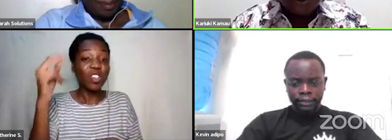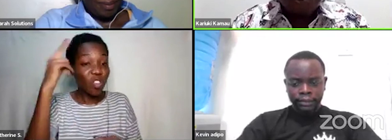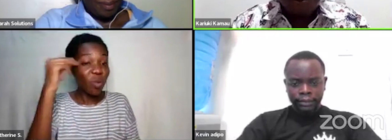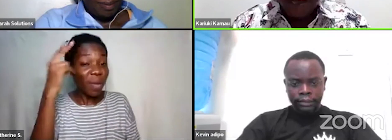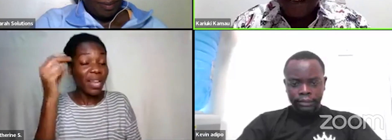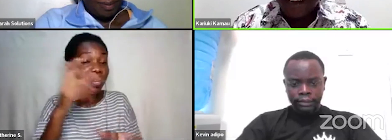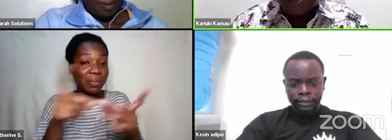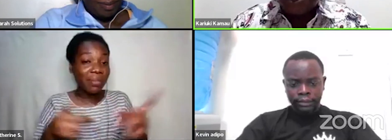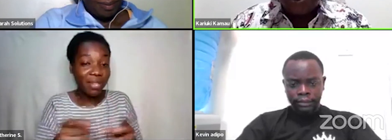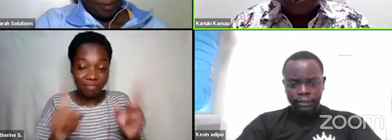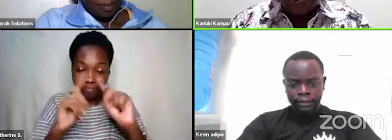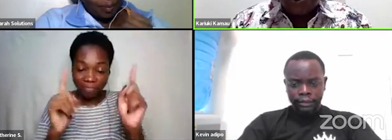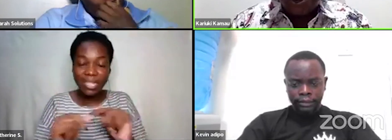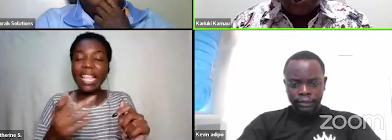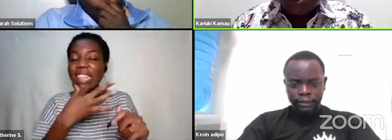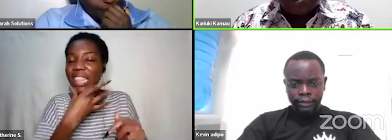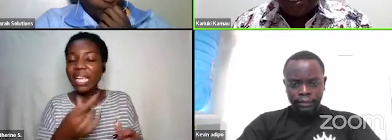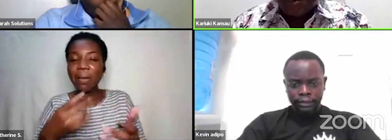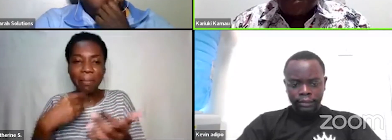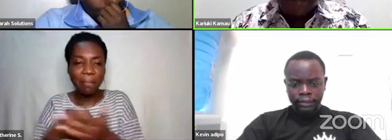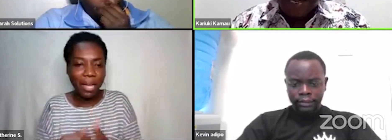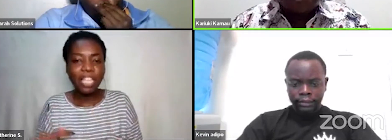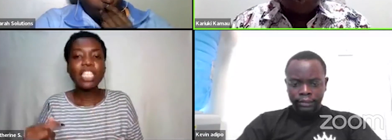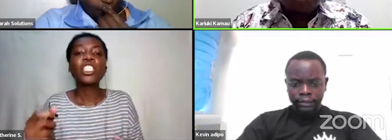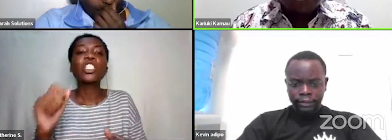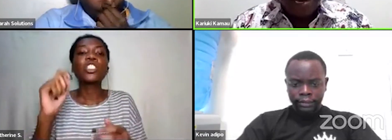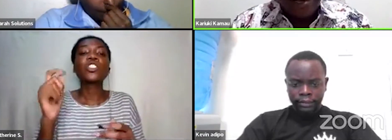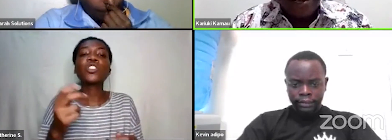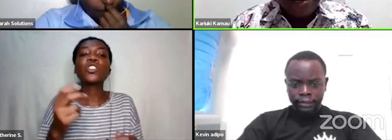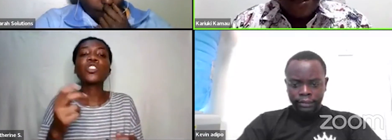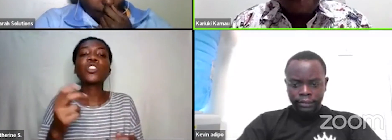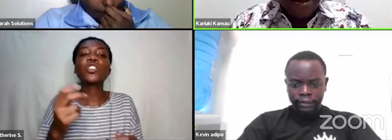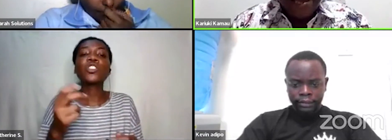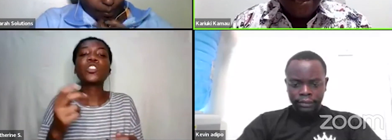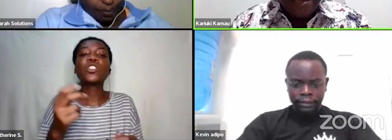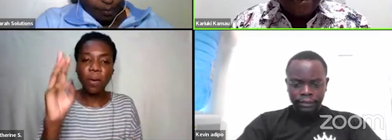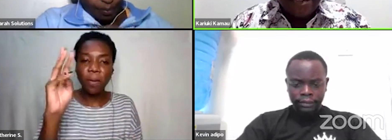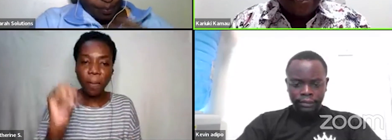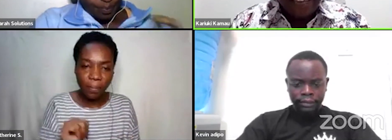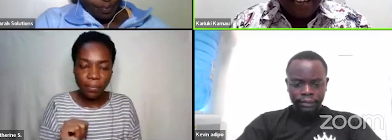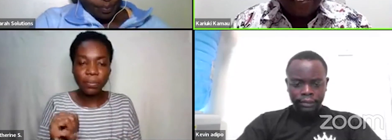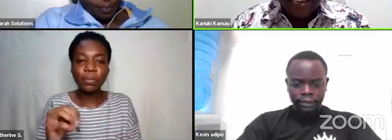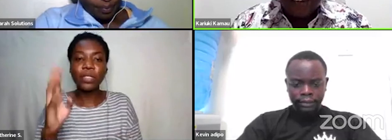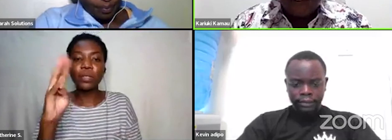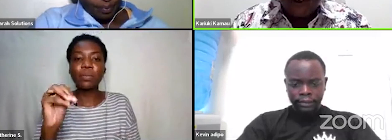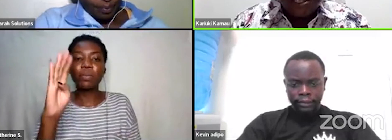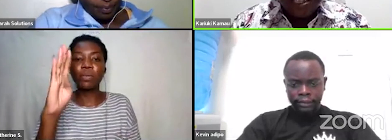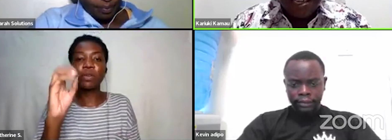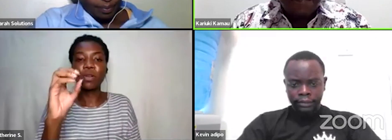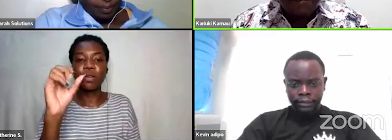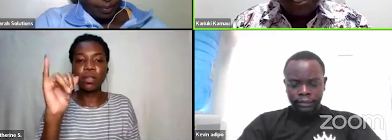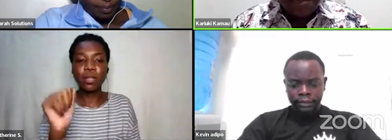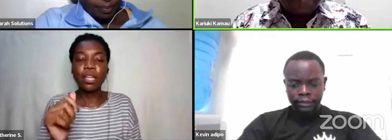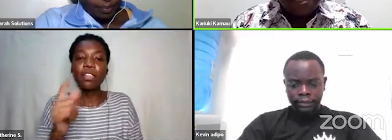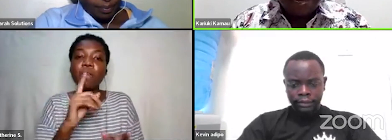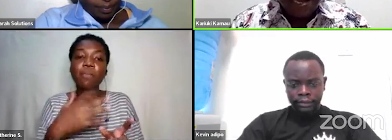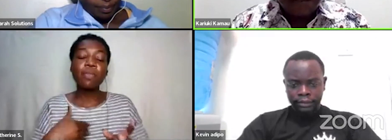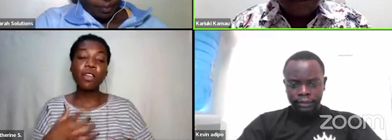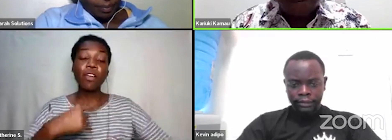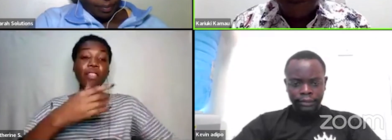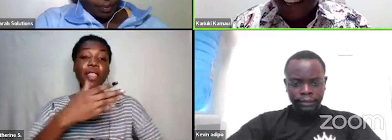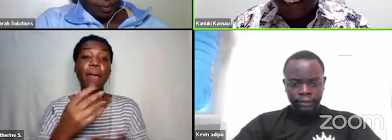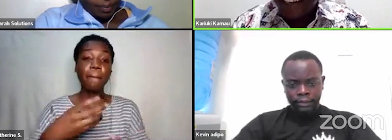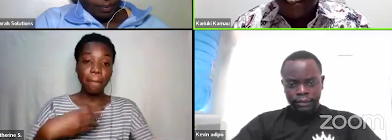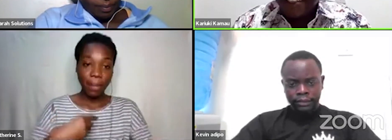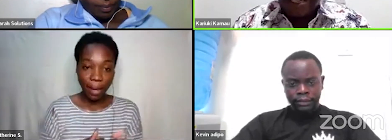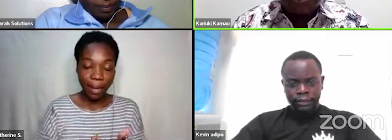Moi Avenue and Tomboya. So I used to go to Isiri with my laptop bag, buy nice shirts and fold them, put them in my